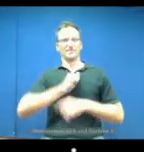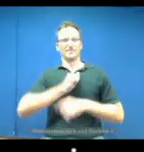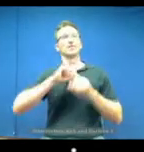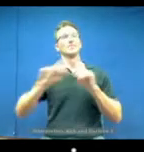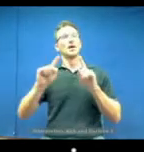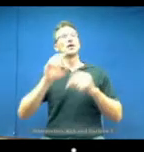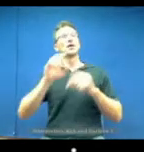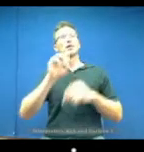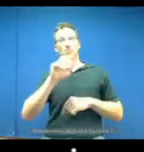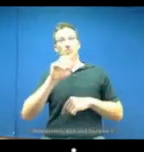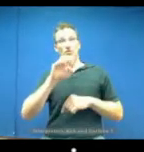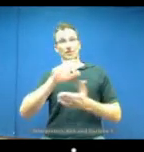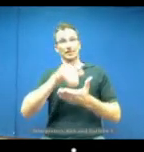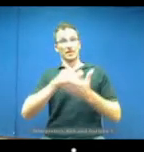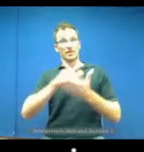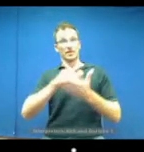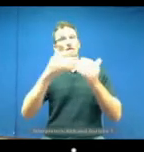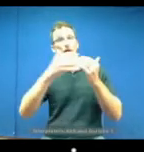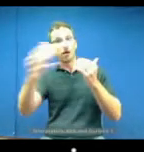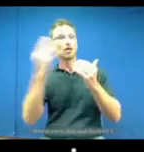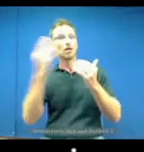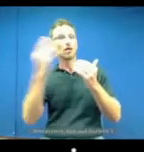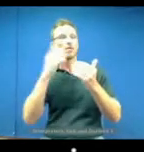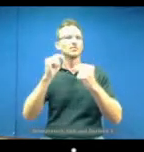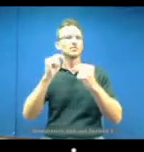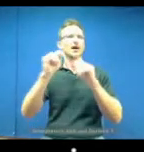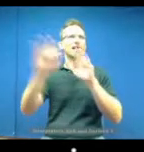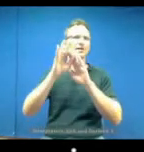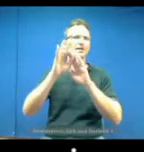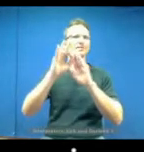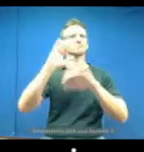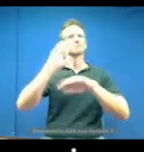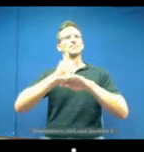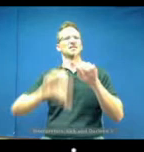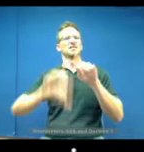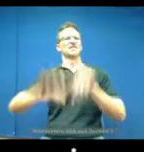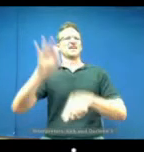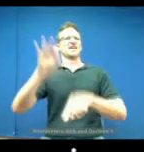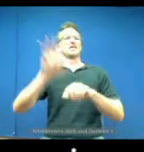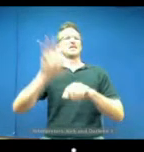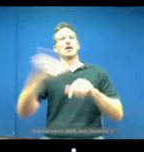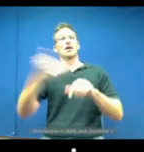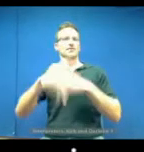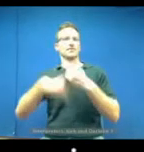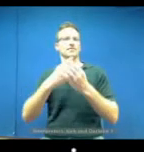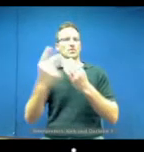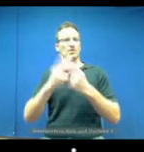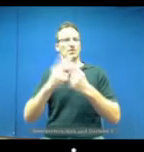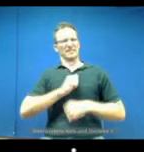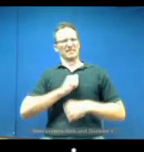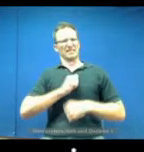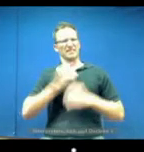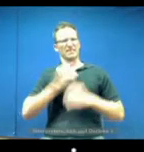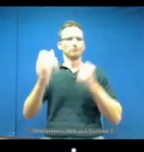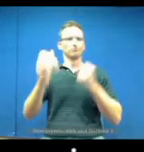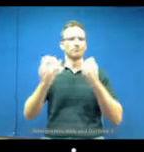approach so that we can all be using the same language. I have another disclaimer, this one about legal